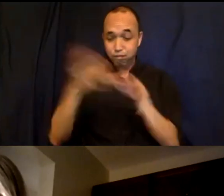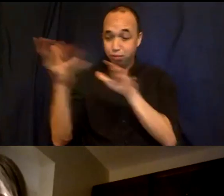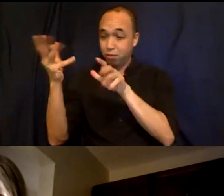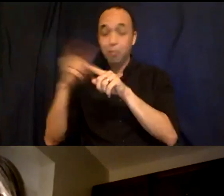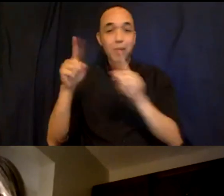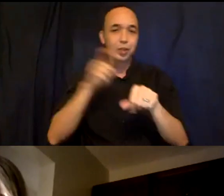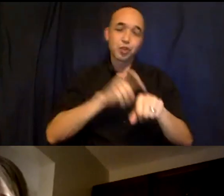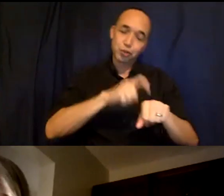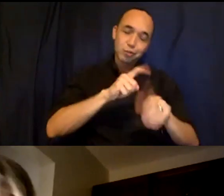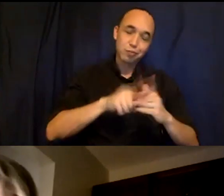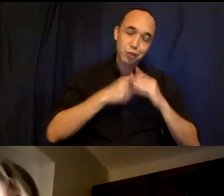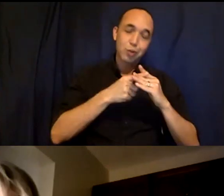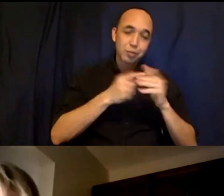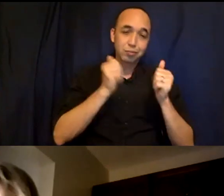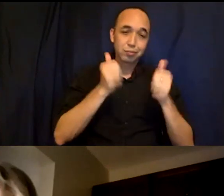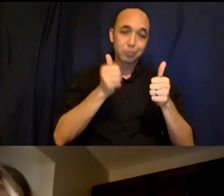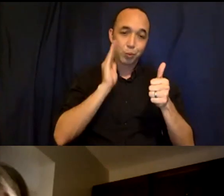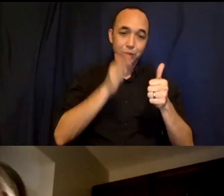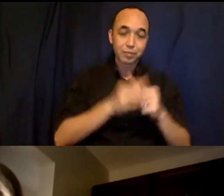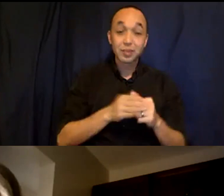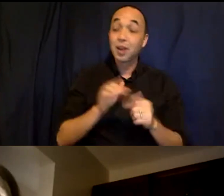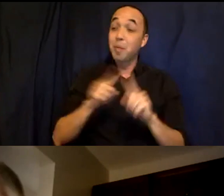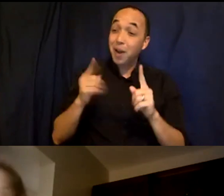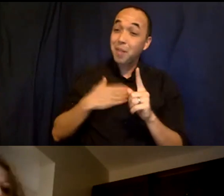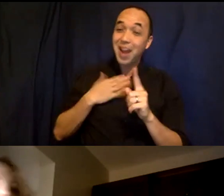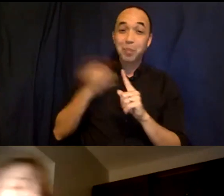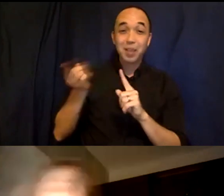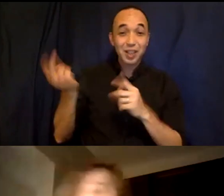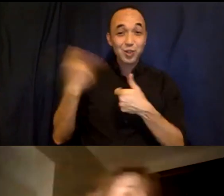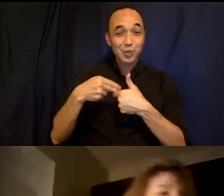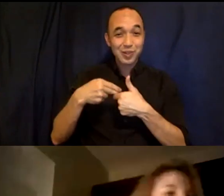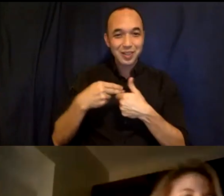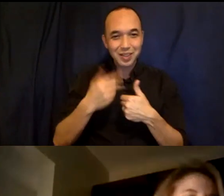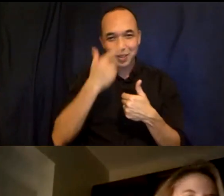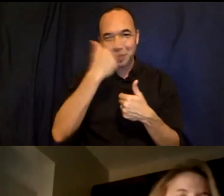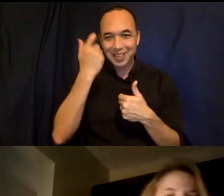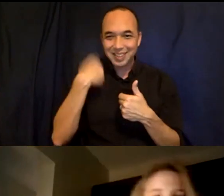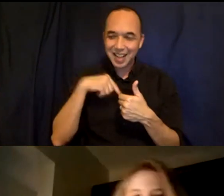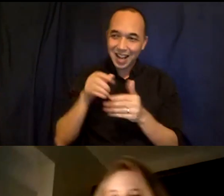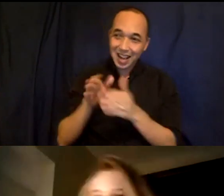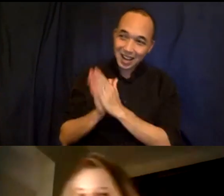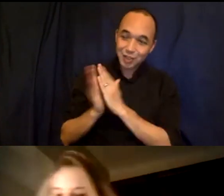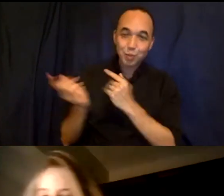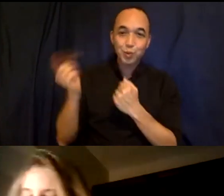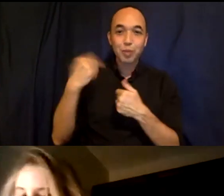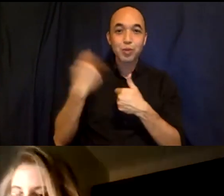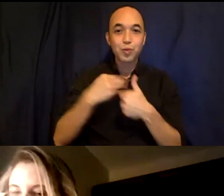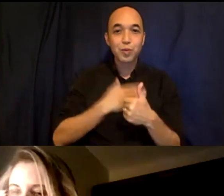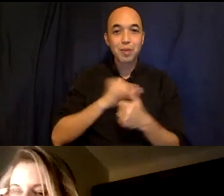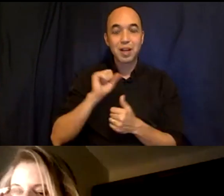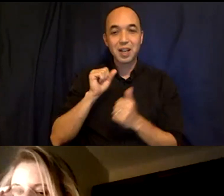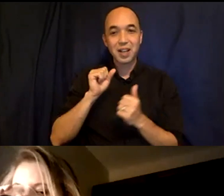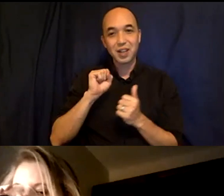But yeah, I'm so thankful he came and stopped by. And it was funny because I had asked him first to come on my show, and then